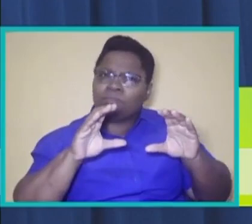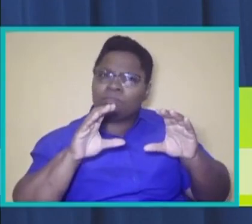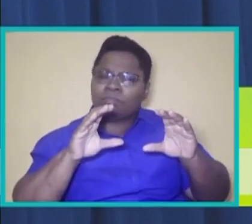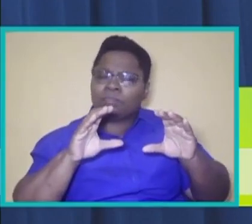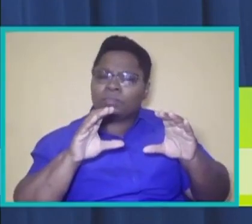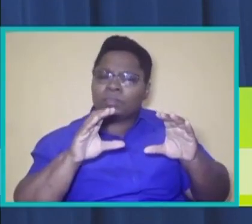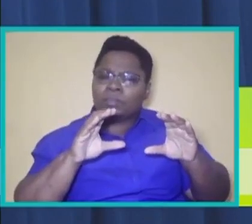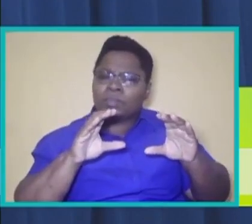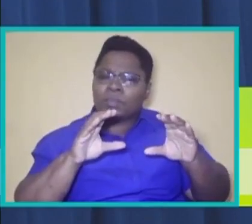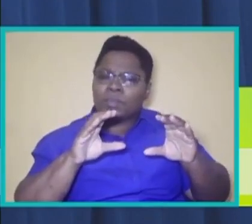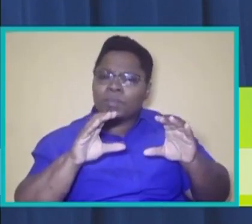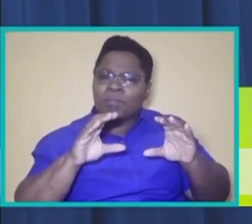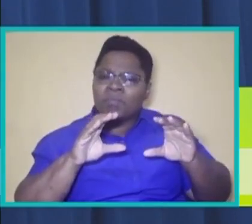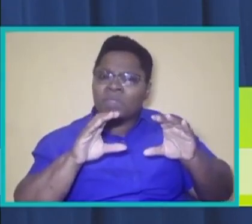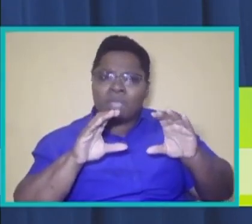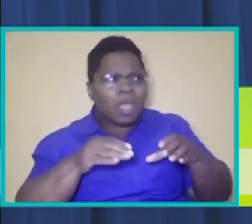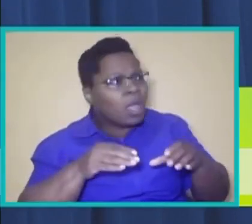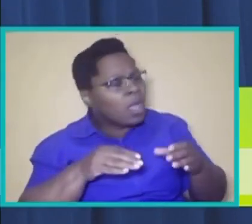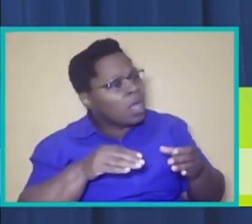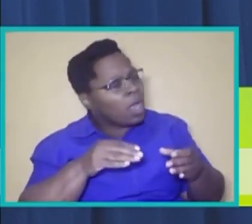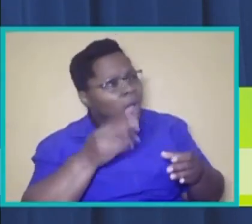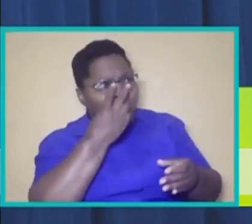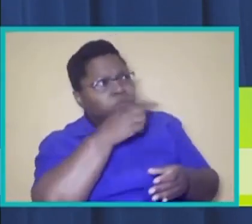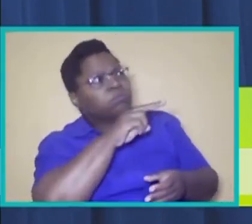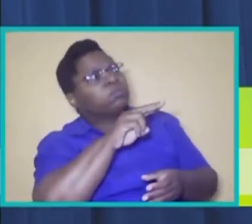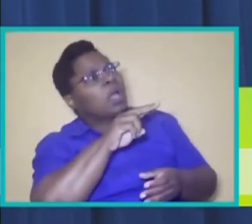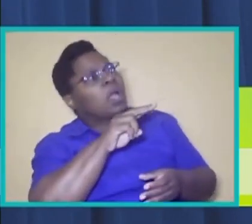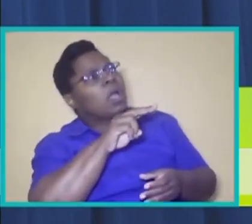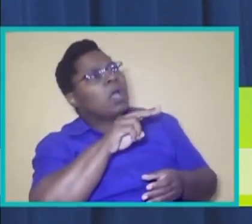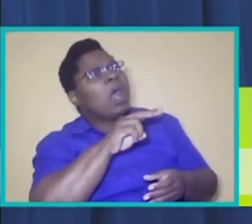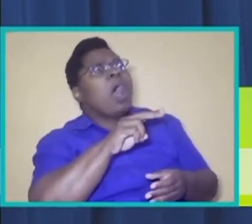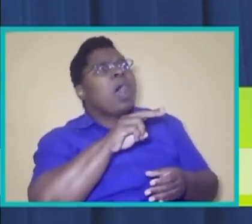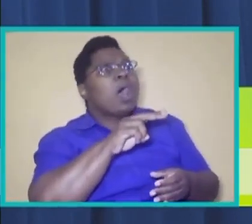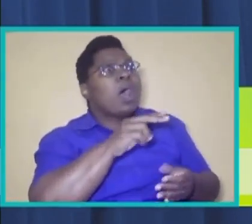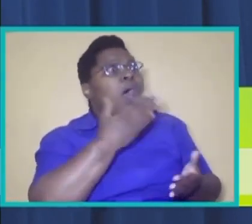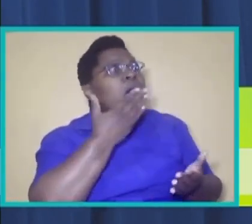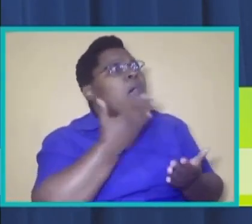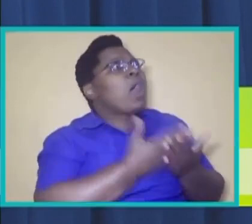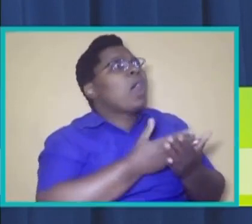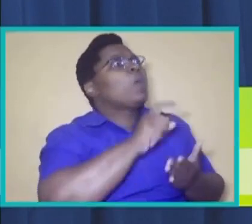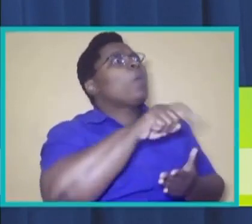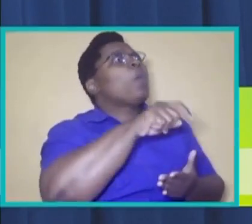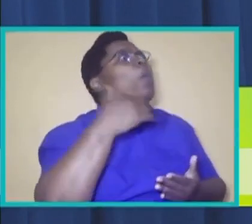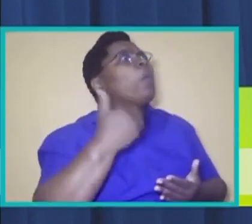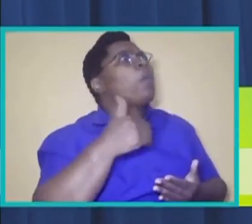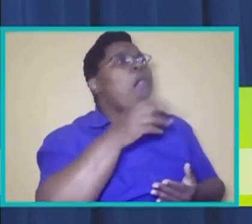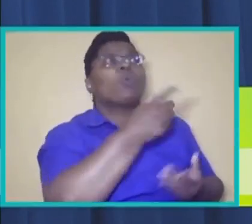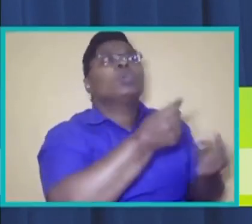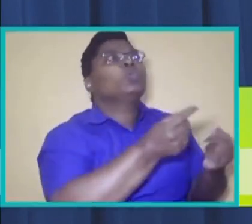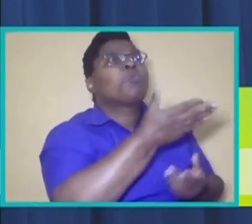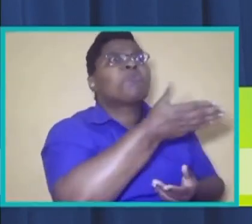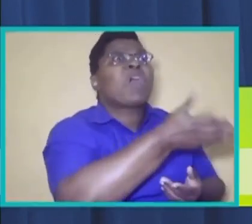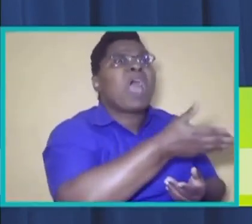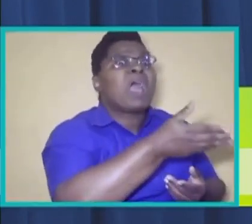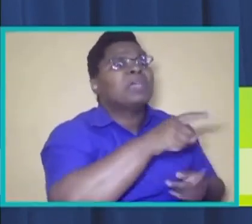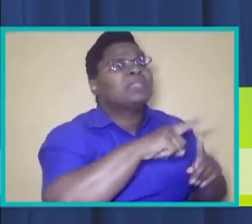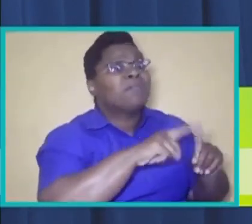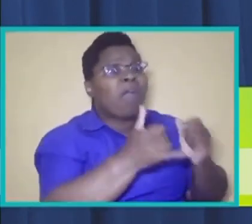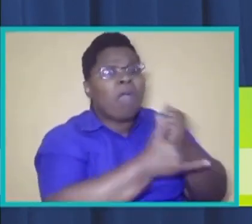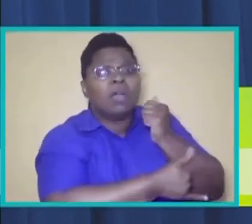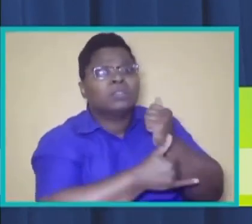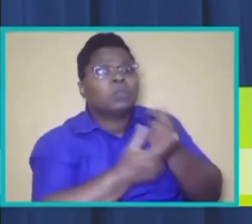it's not we had a traditional curriculum and you're teaching that from year to year, but you are now getting the